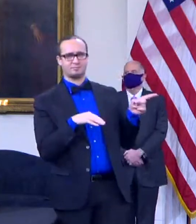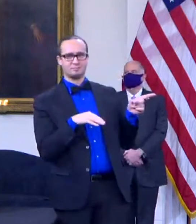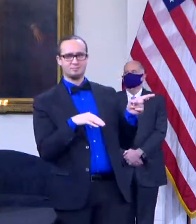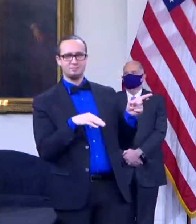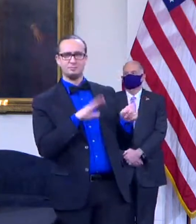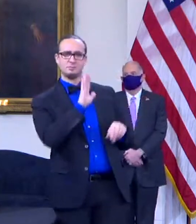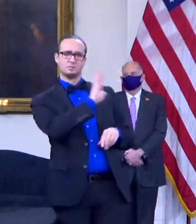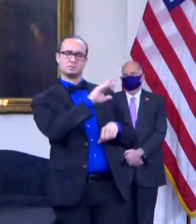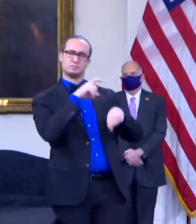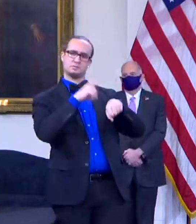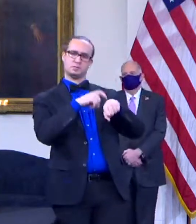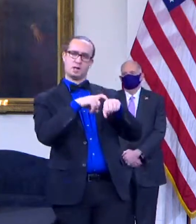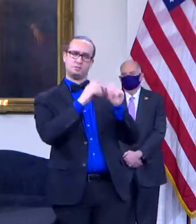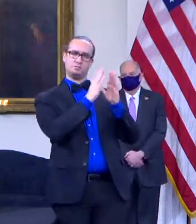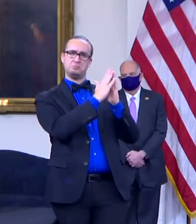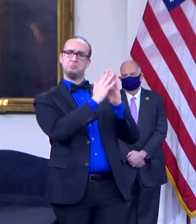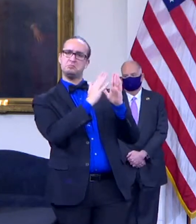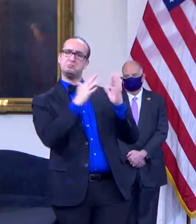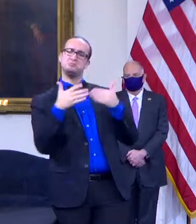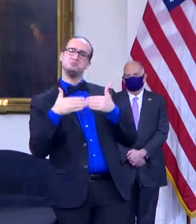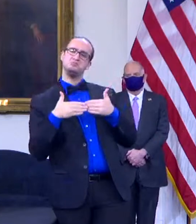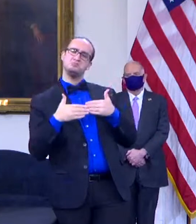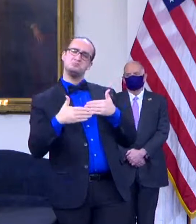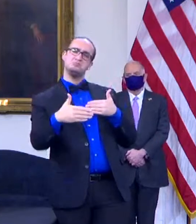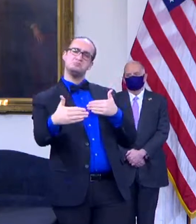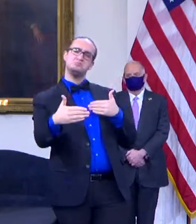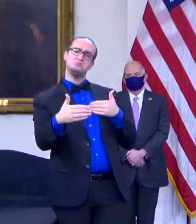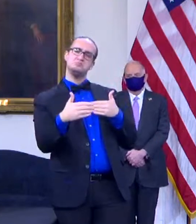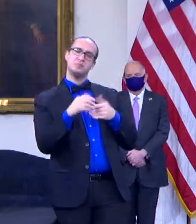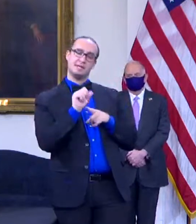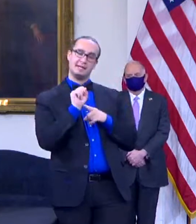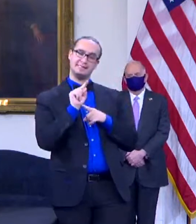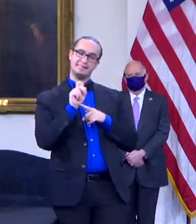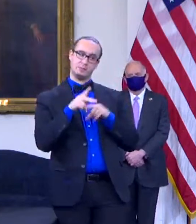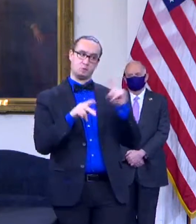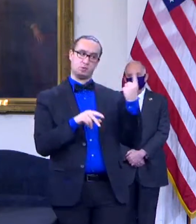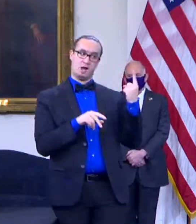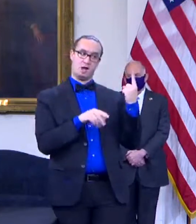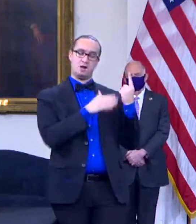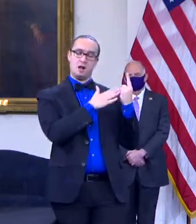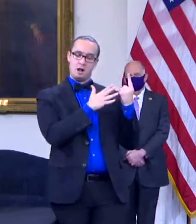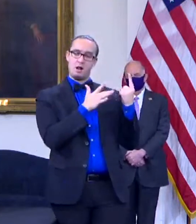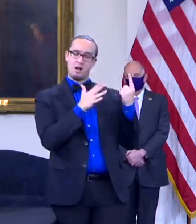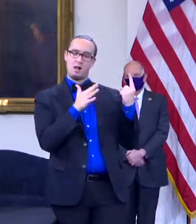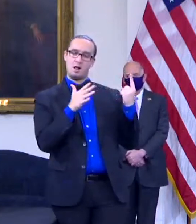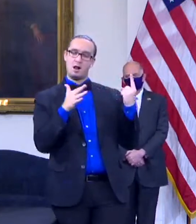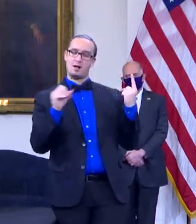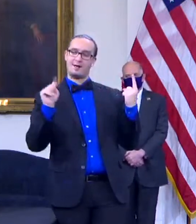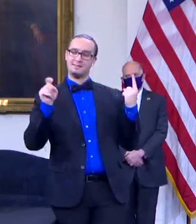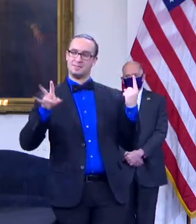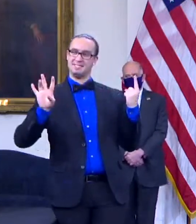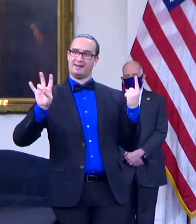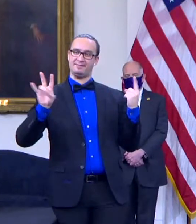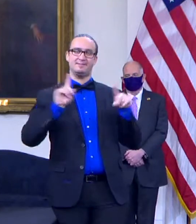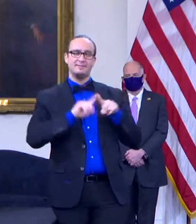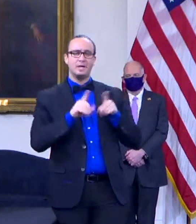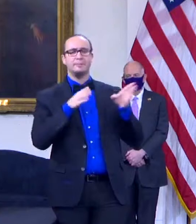1 to step 7? And, when this is in full effect, what percentage